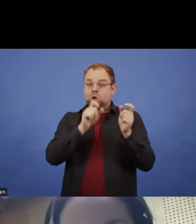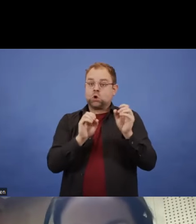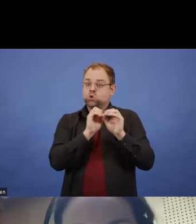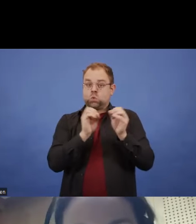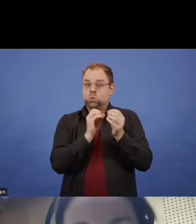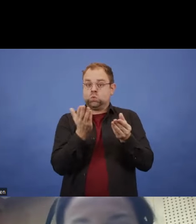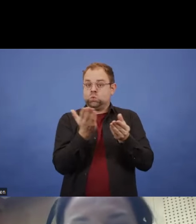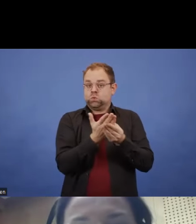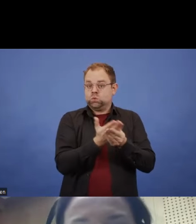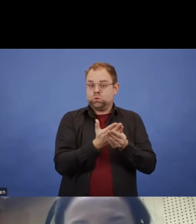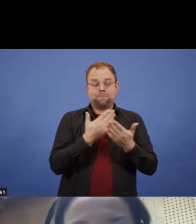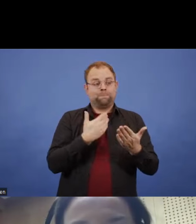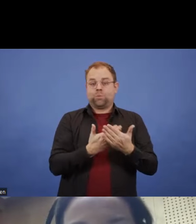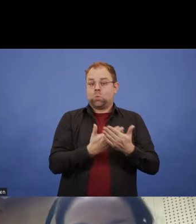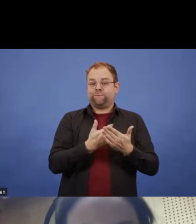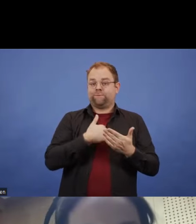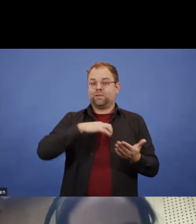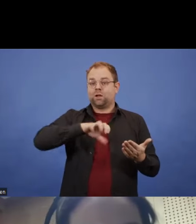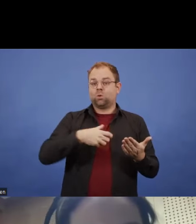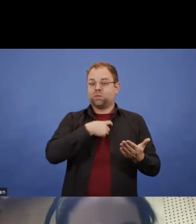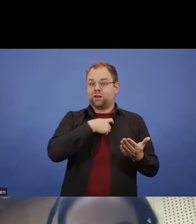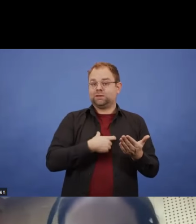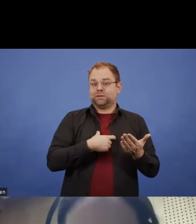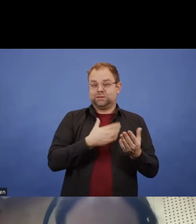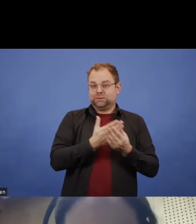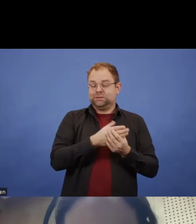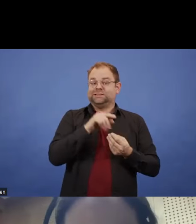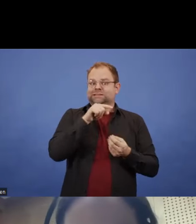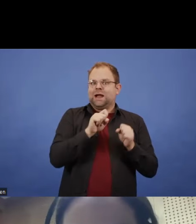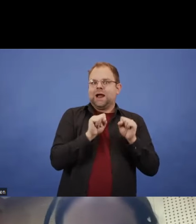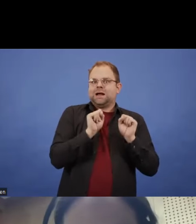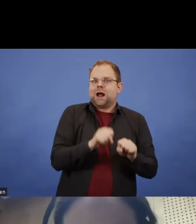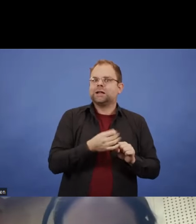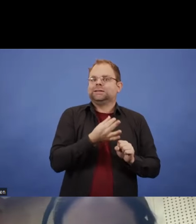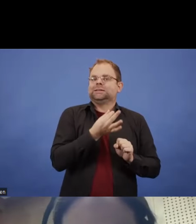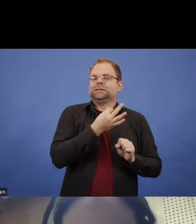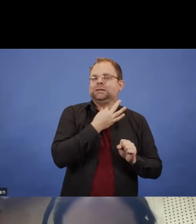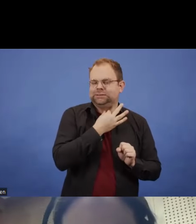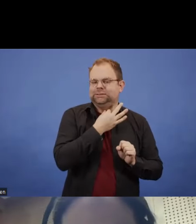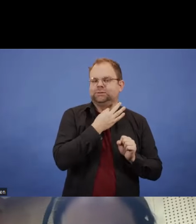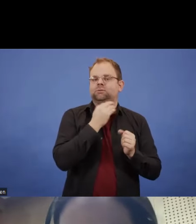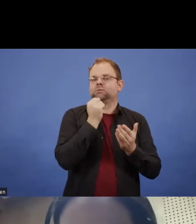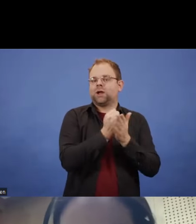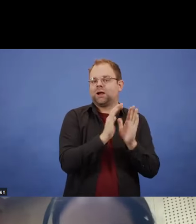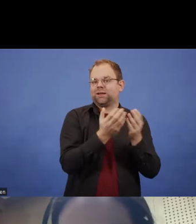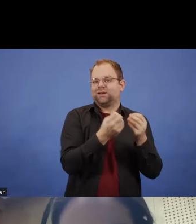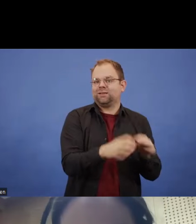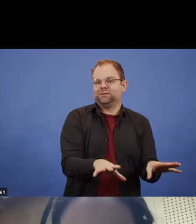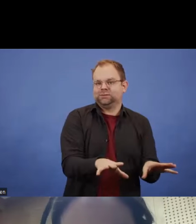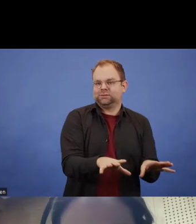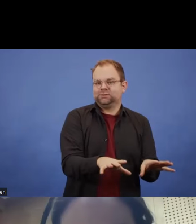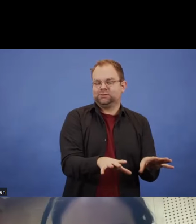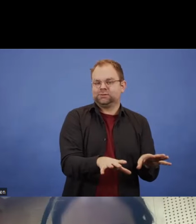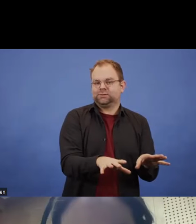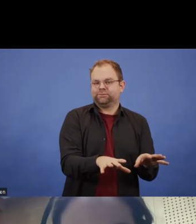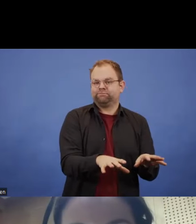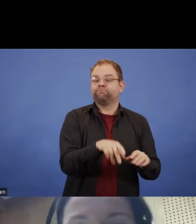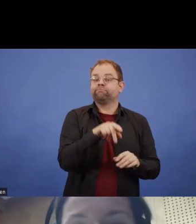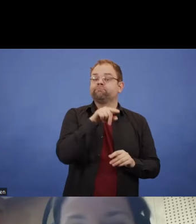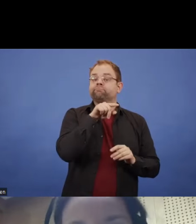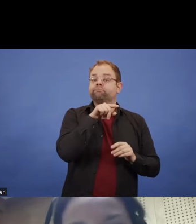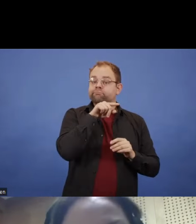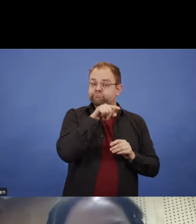obtain a nationality. But because they have lost their documents, their nationality documents,